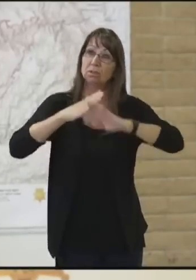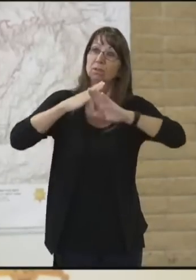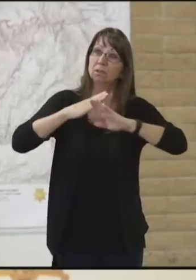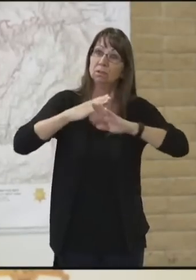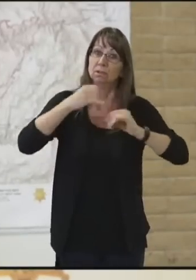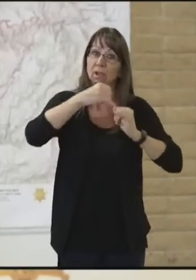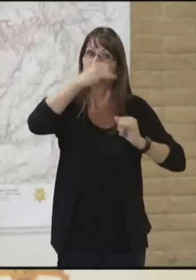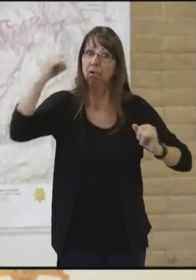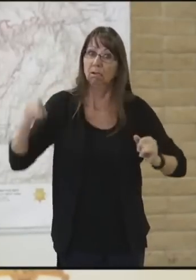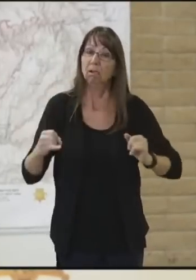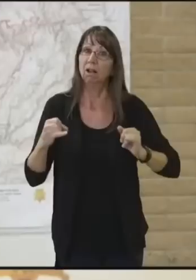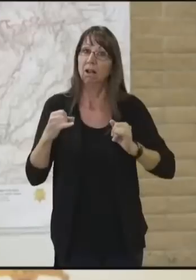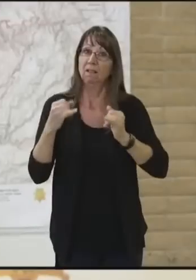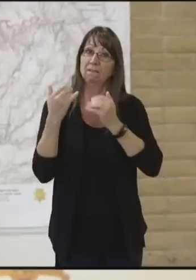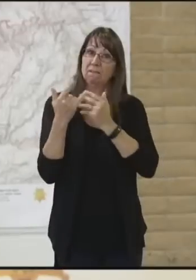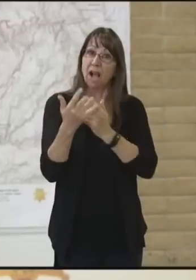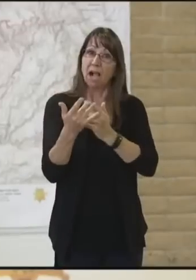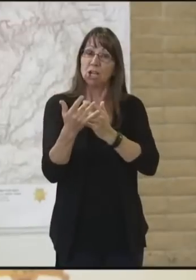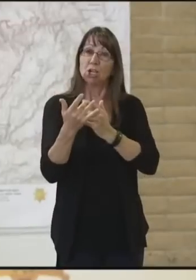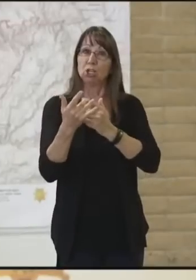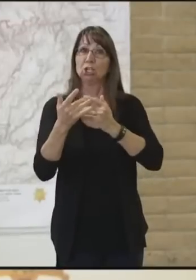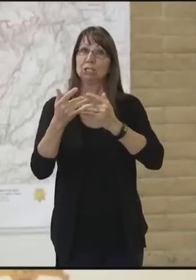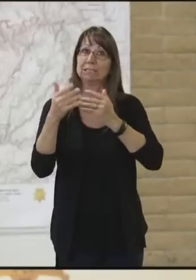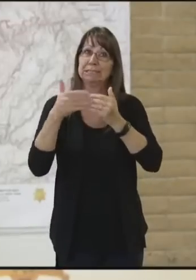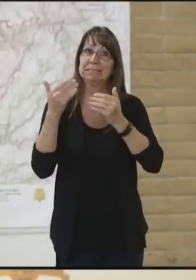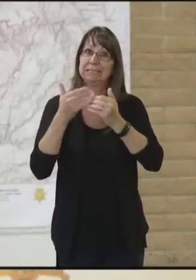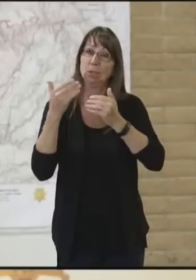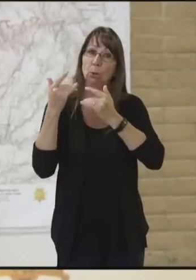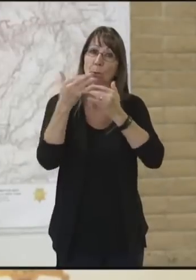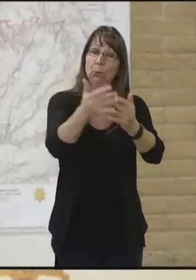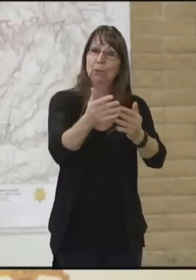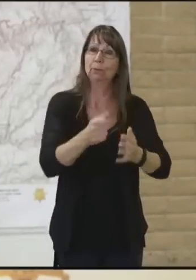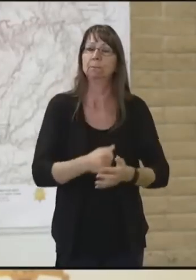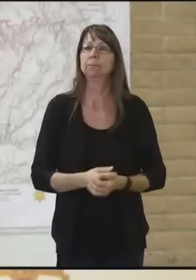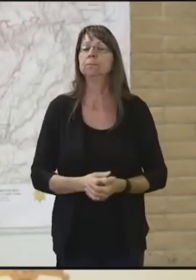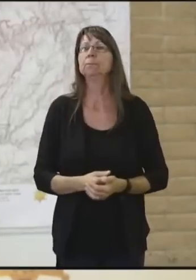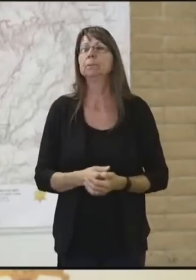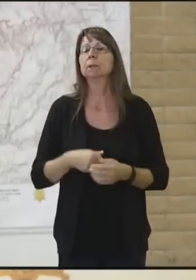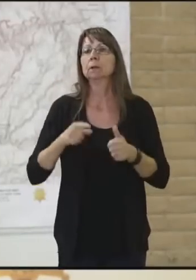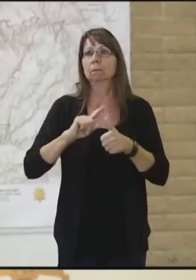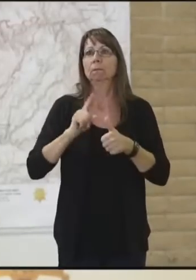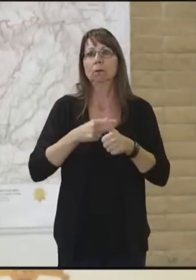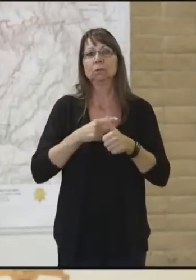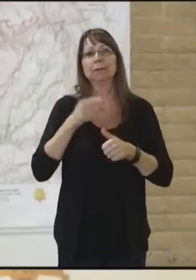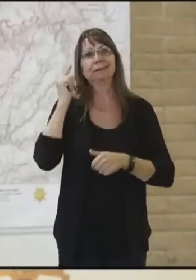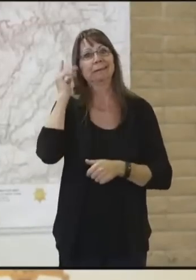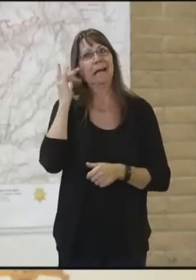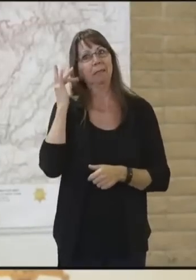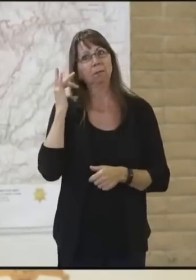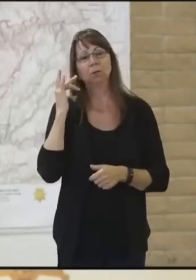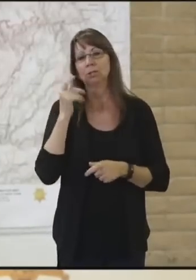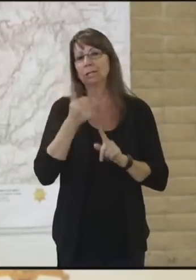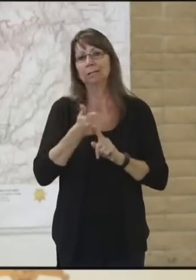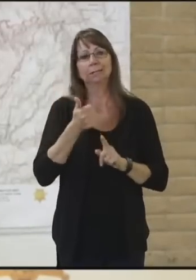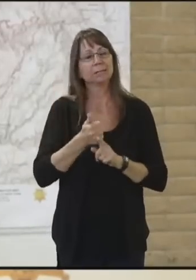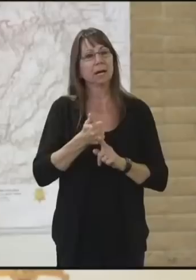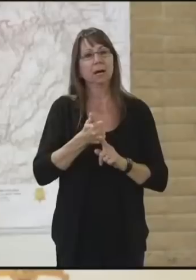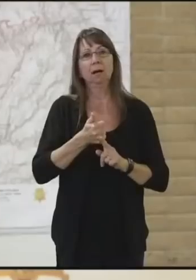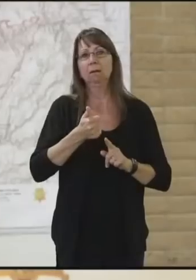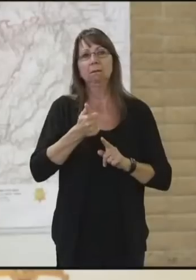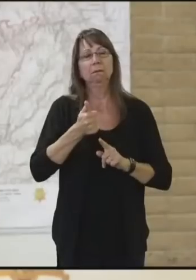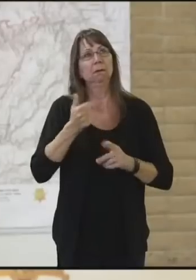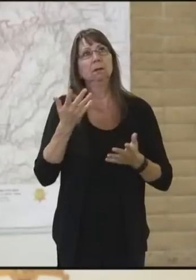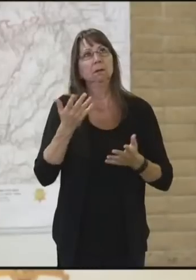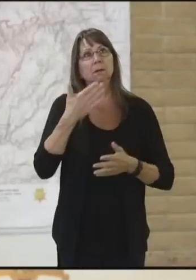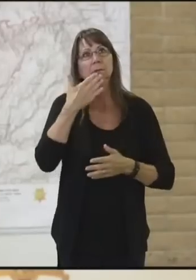ember that's available? Well, first of all, California has a fire ecology, and California has long